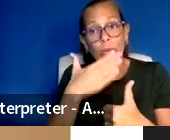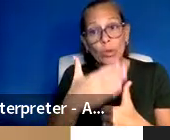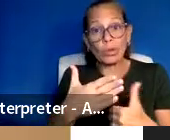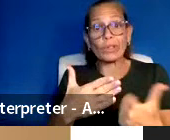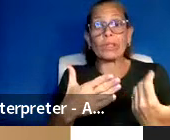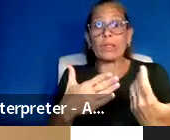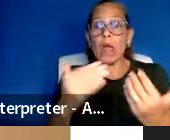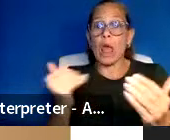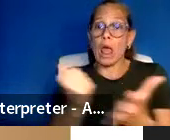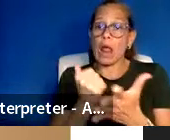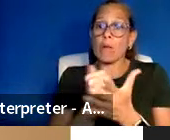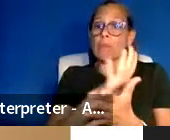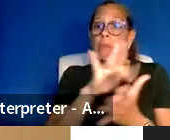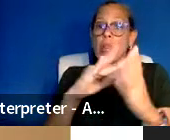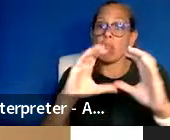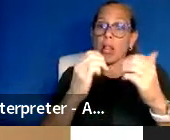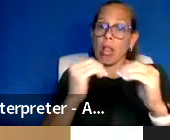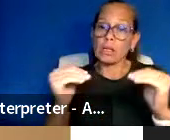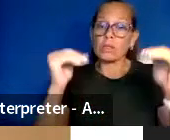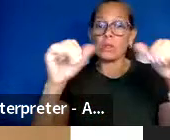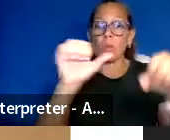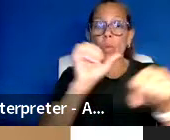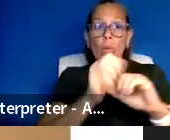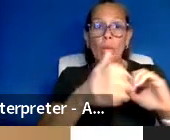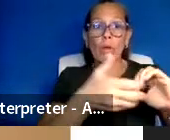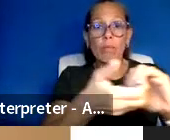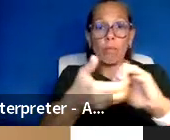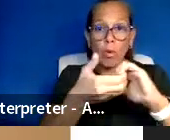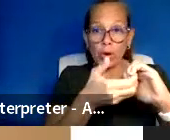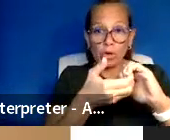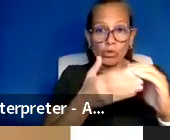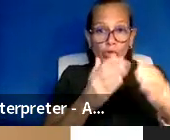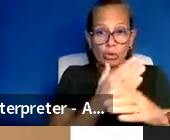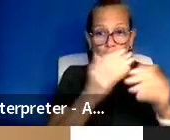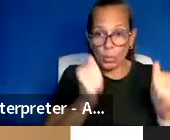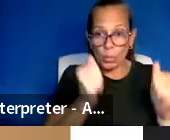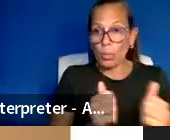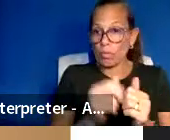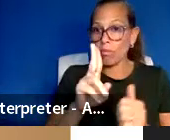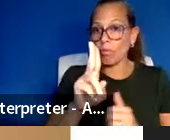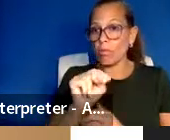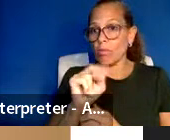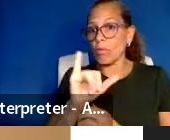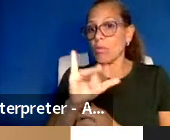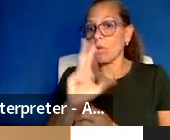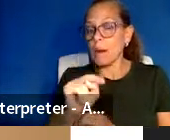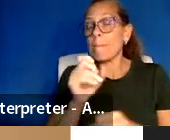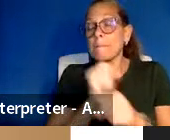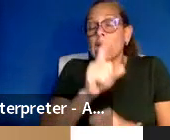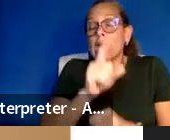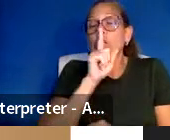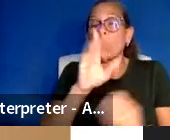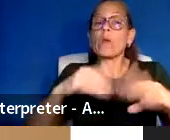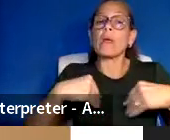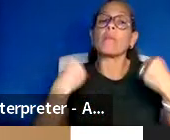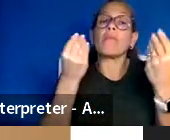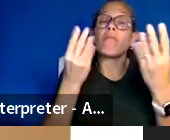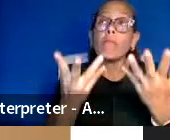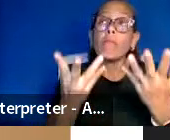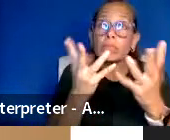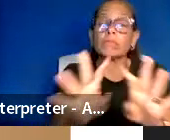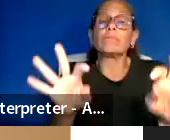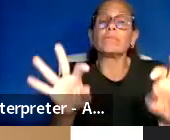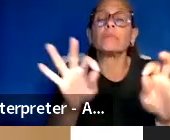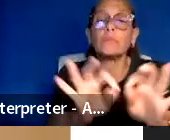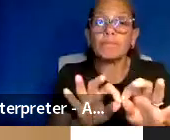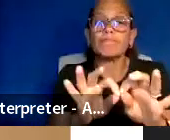the middle class. Working with our partners in the union sector, we're going to make sure that we provide the important